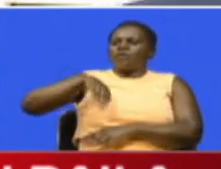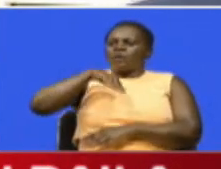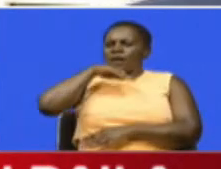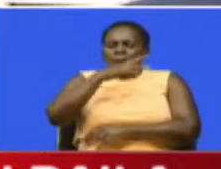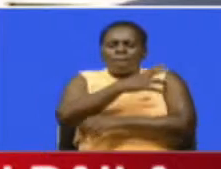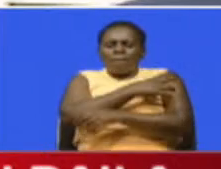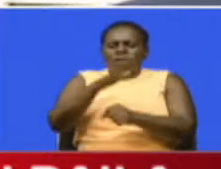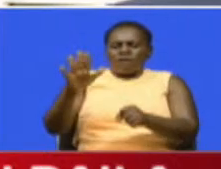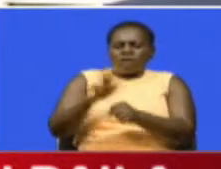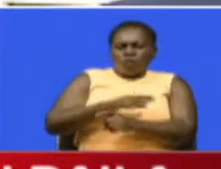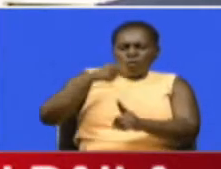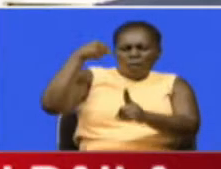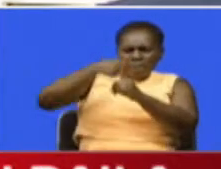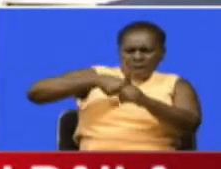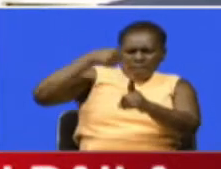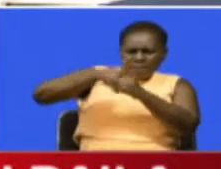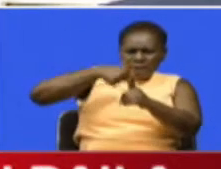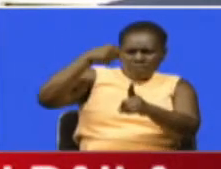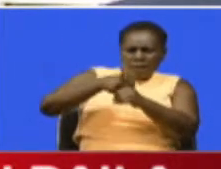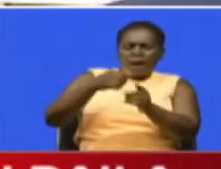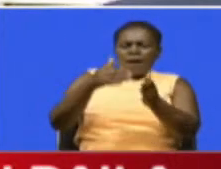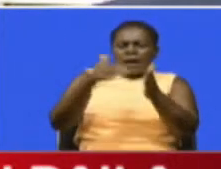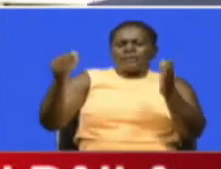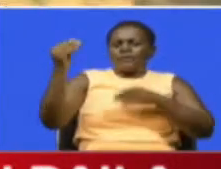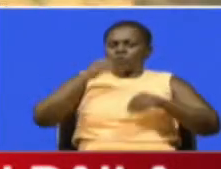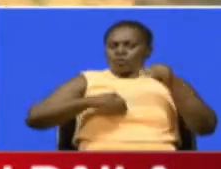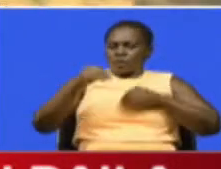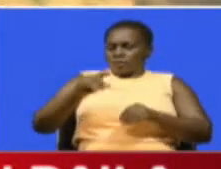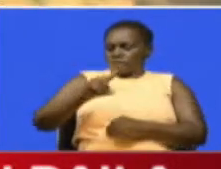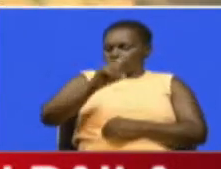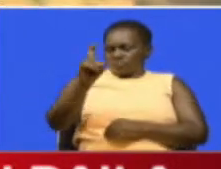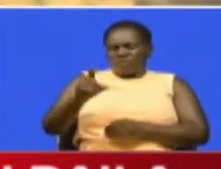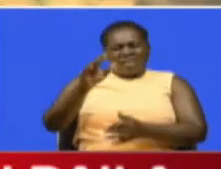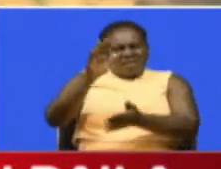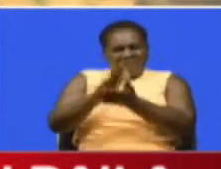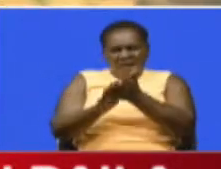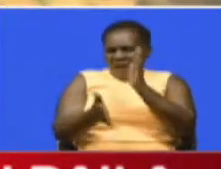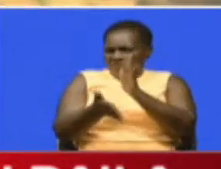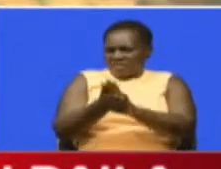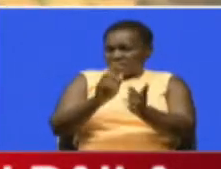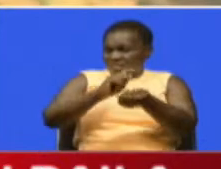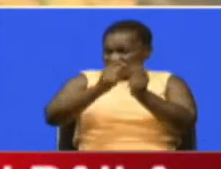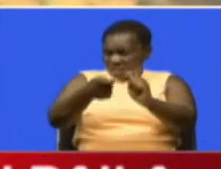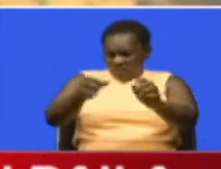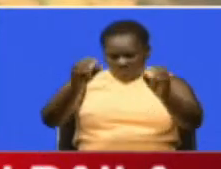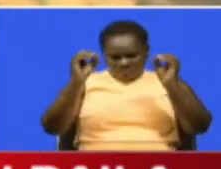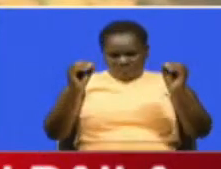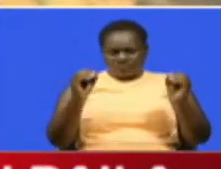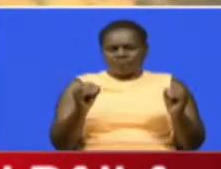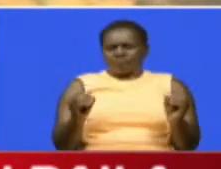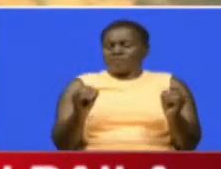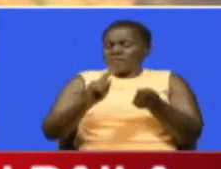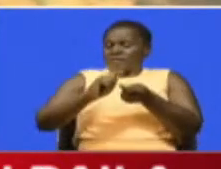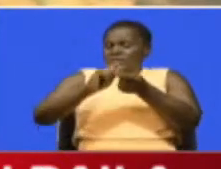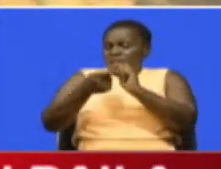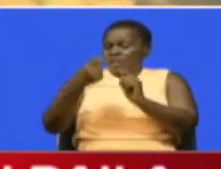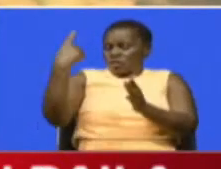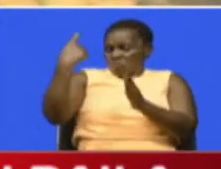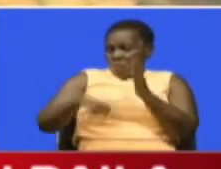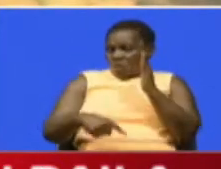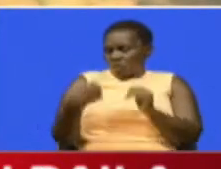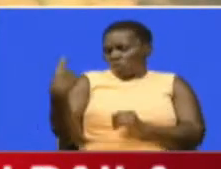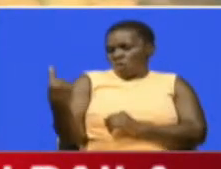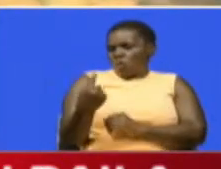firm crusader of corruption, anti-corruption rather. Nothing has changed. What has changed is